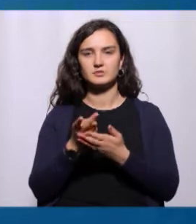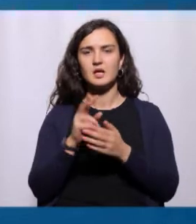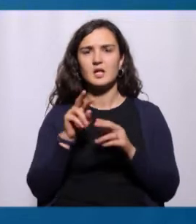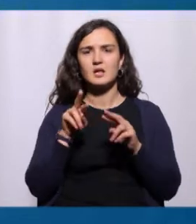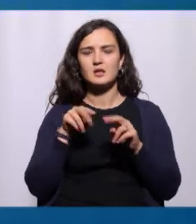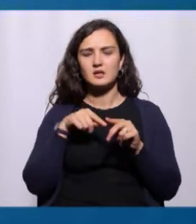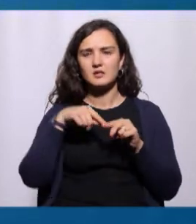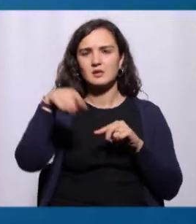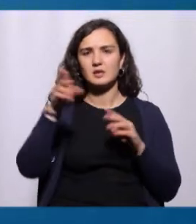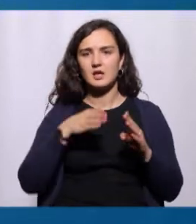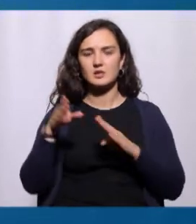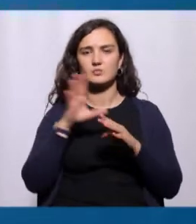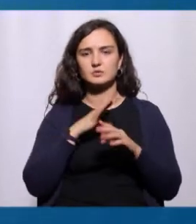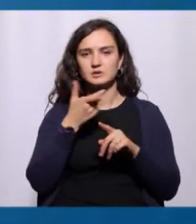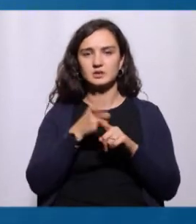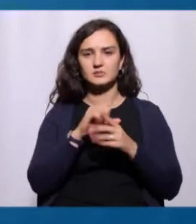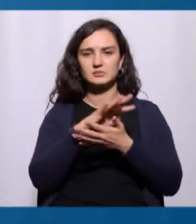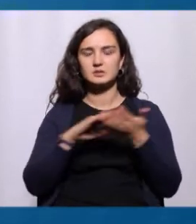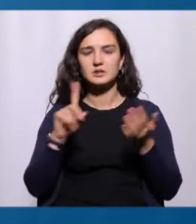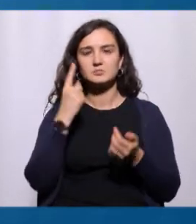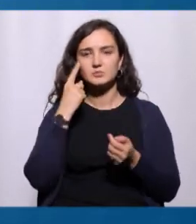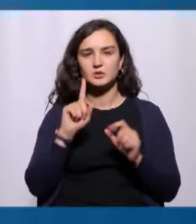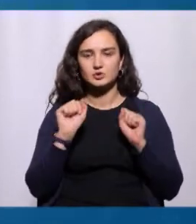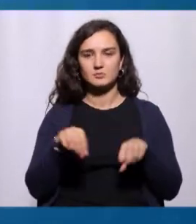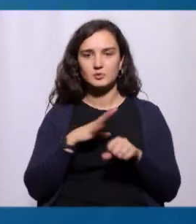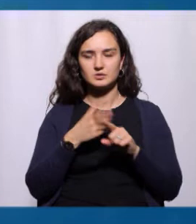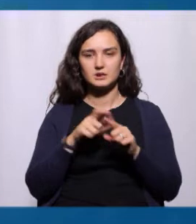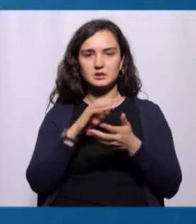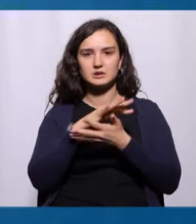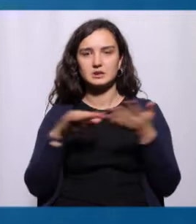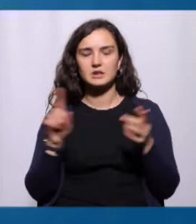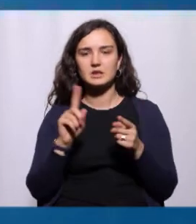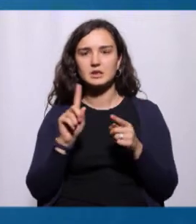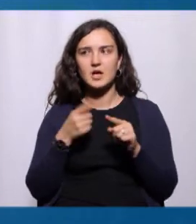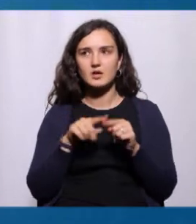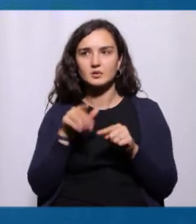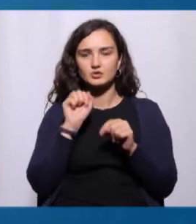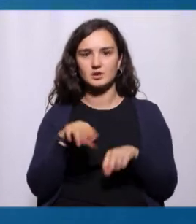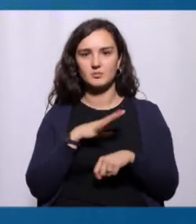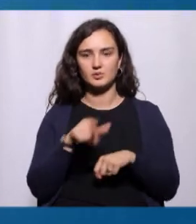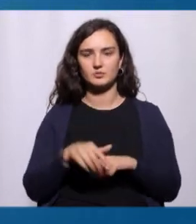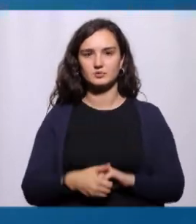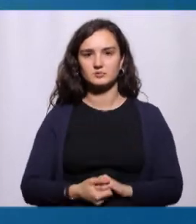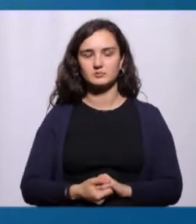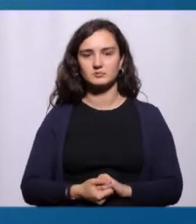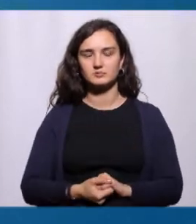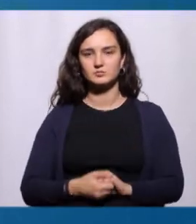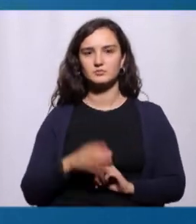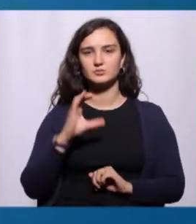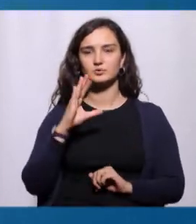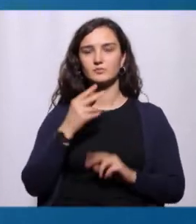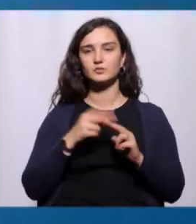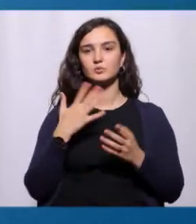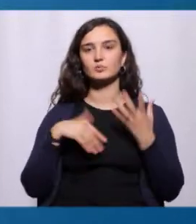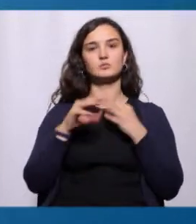very long. What do you think can be very long? What kind of line can be long? Well, Miss Sophie, if